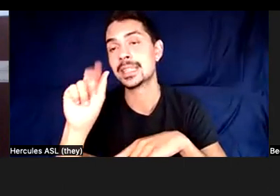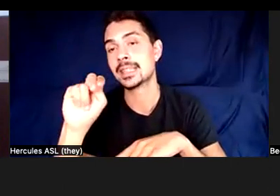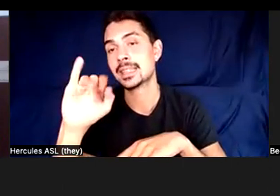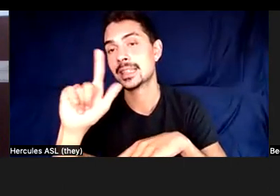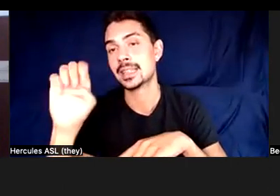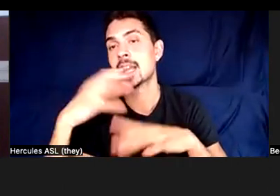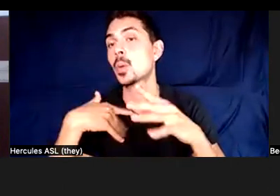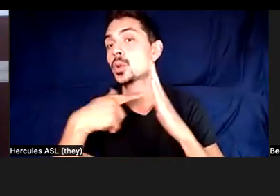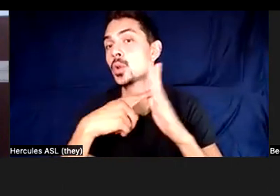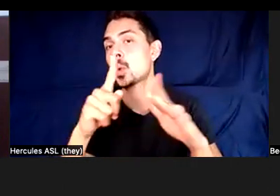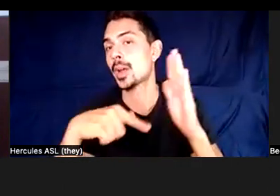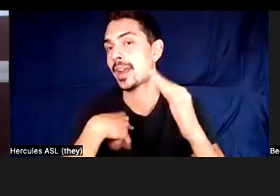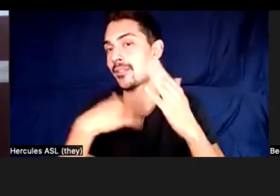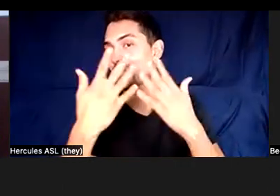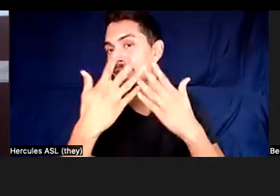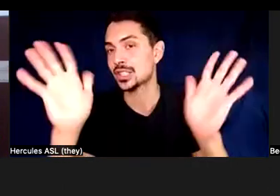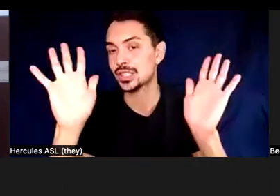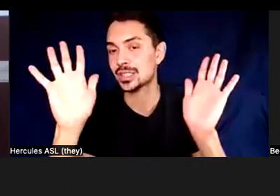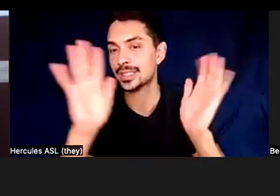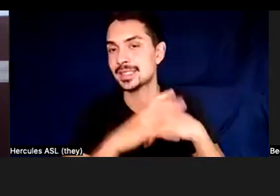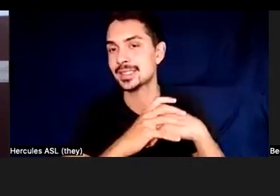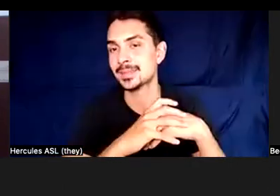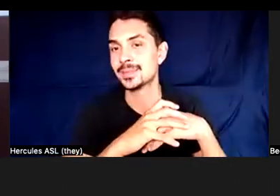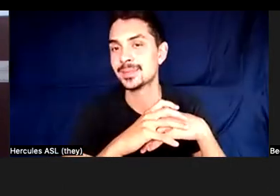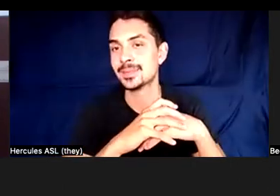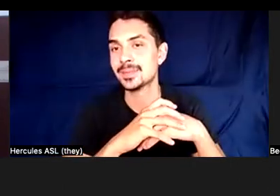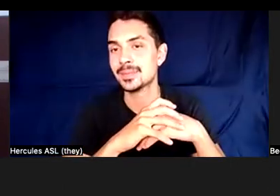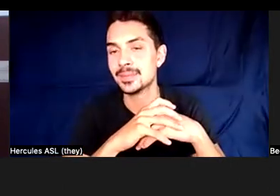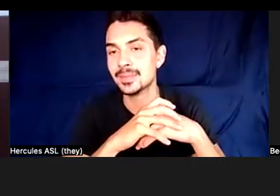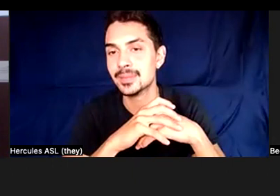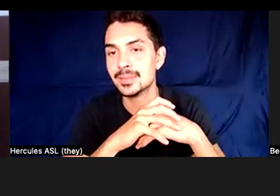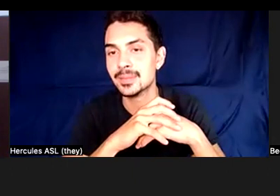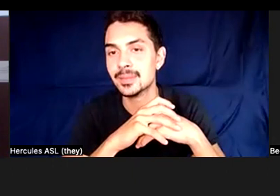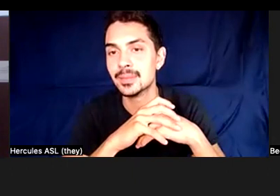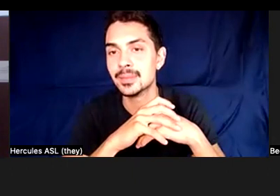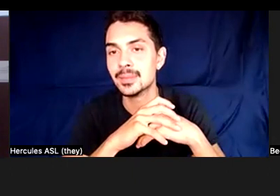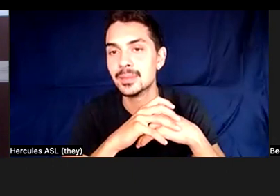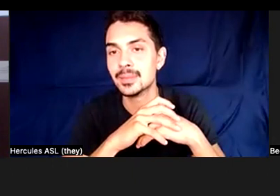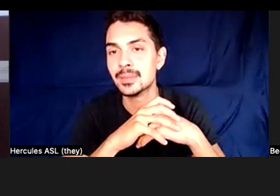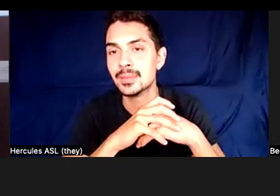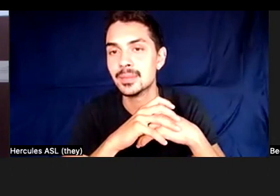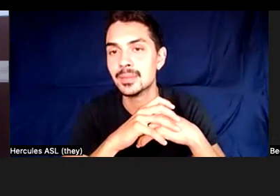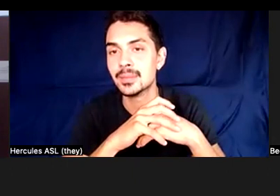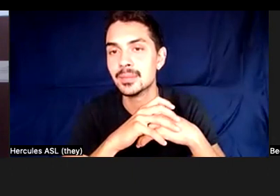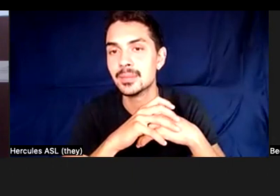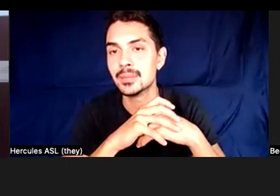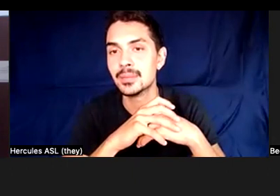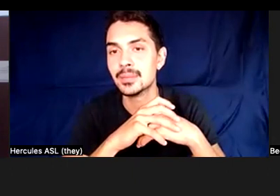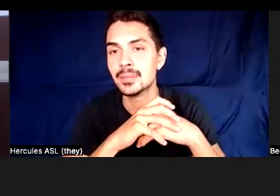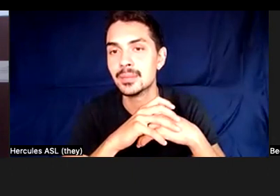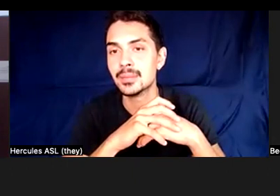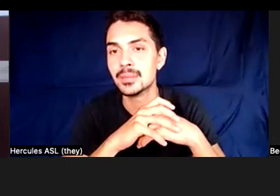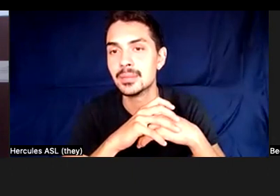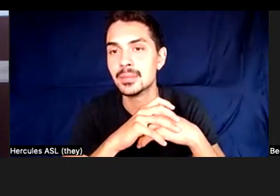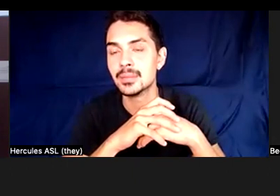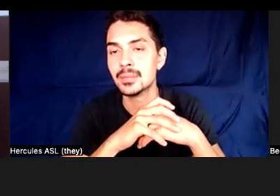finished. Yeah. It's kind of blurry. Pull it a little closer. I don't know how to work